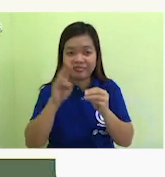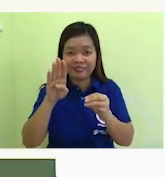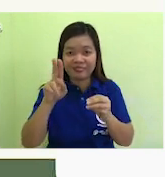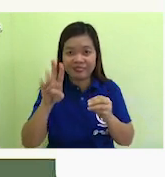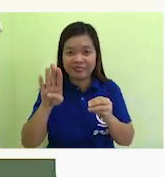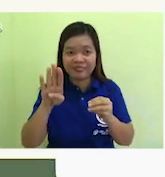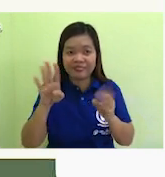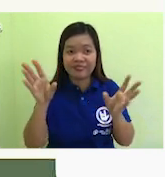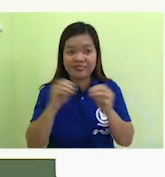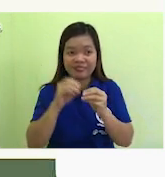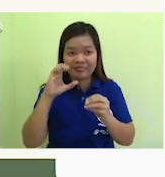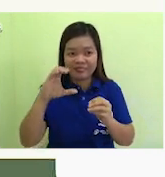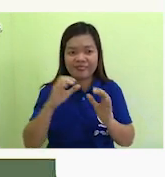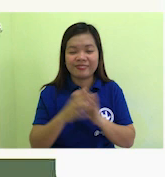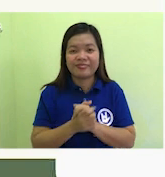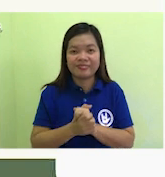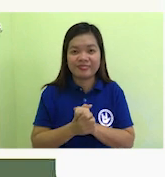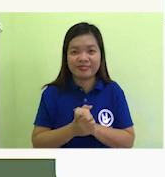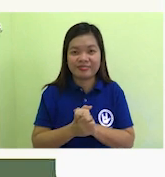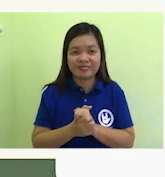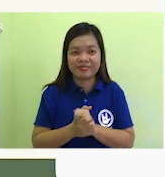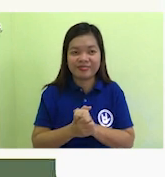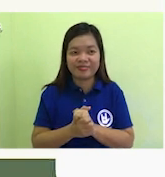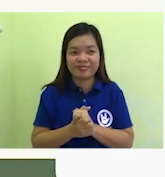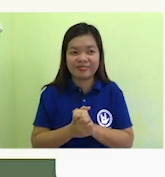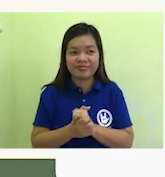plus 2b plus c.